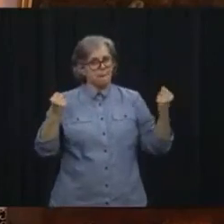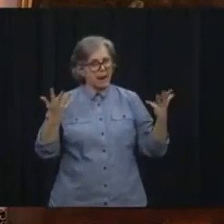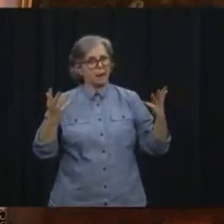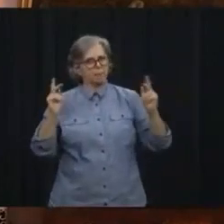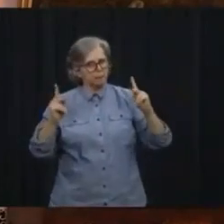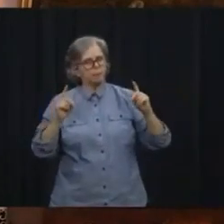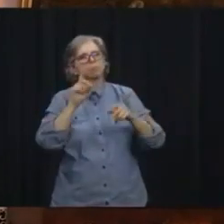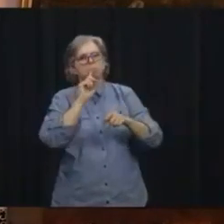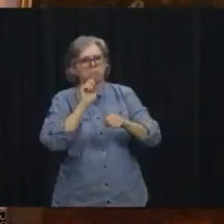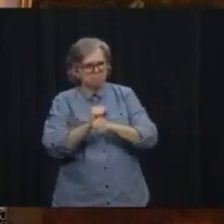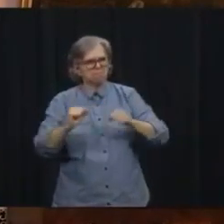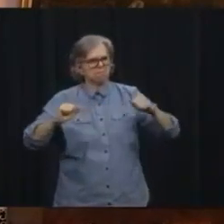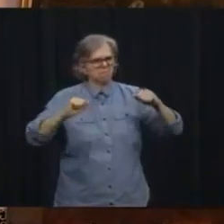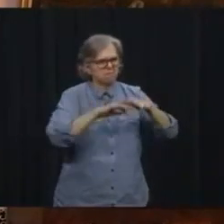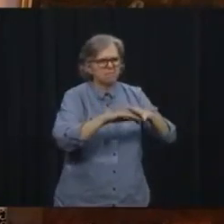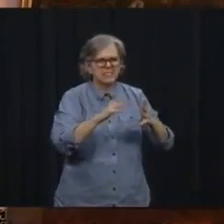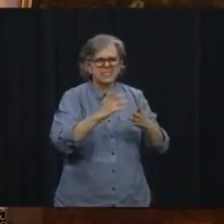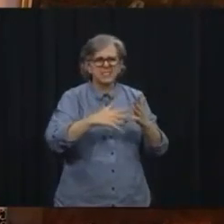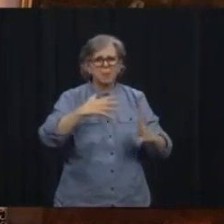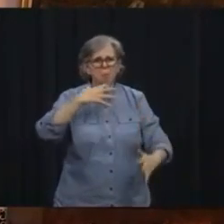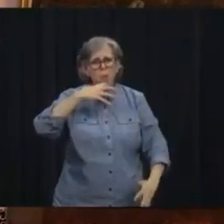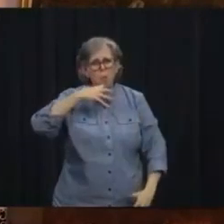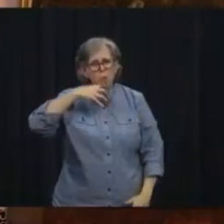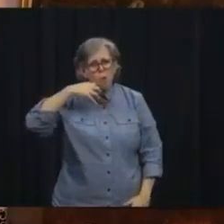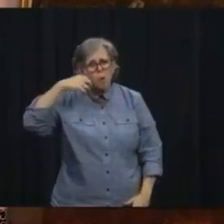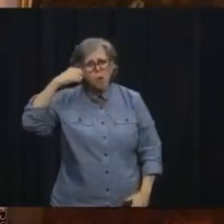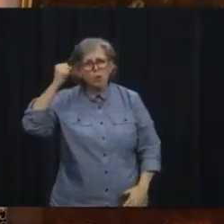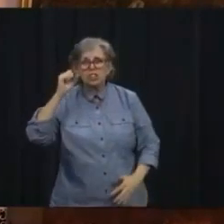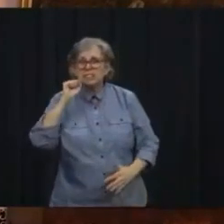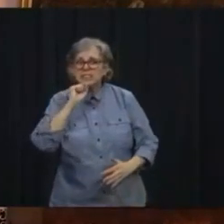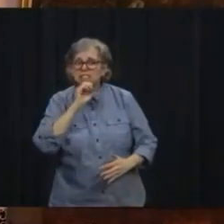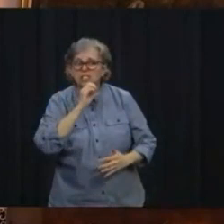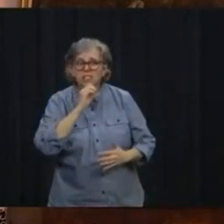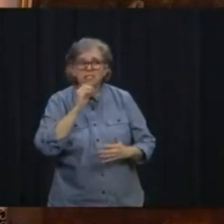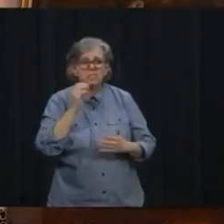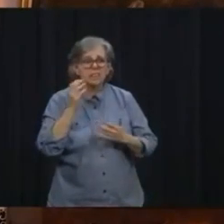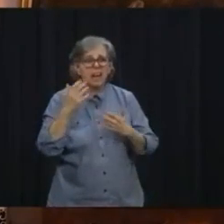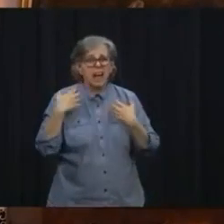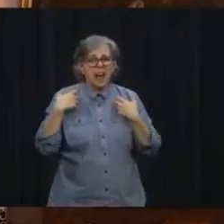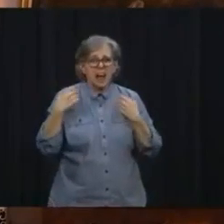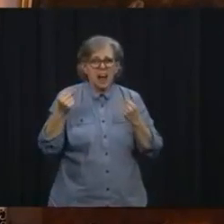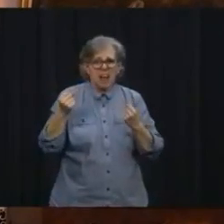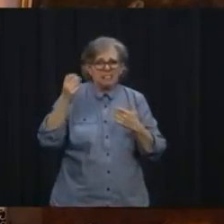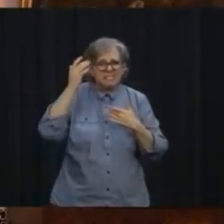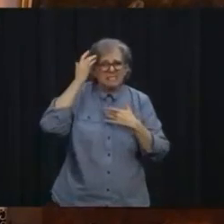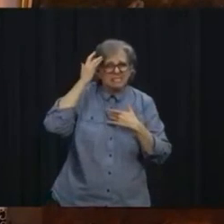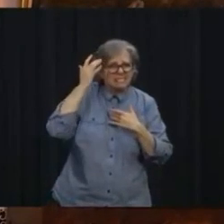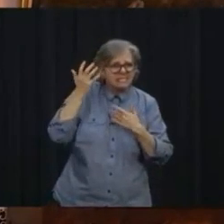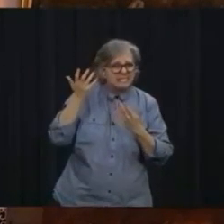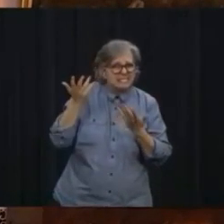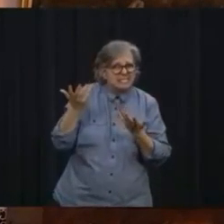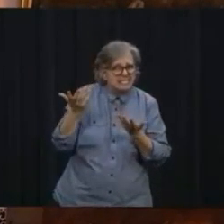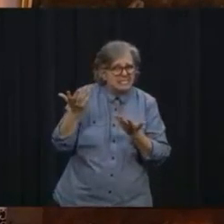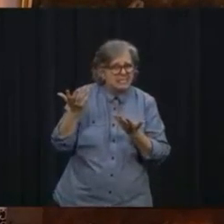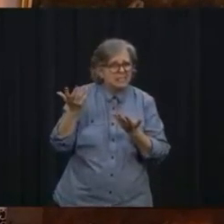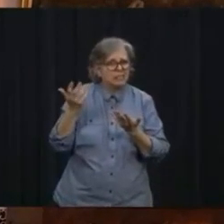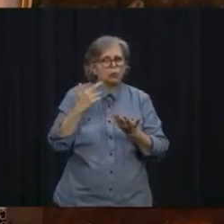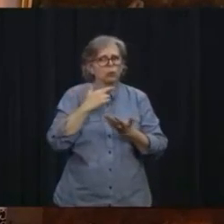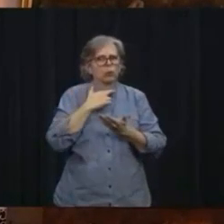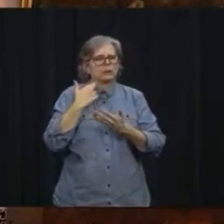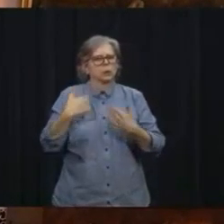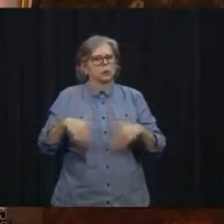26,000 of our fellow citizens, people with developmental disabilities, leave their homes to receive group-based services during the